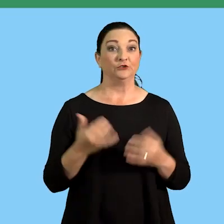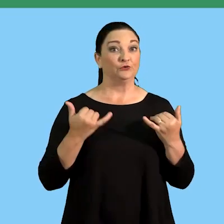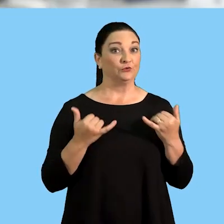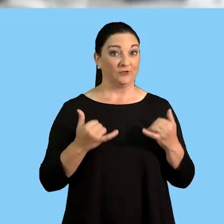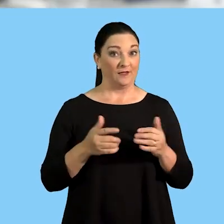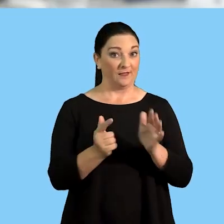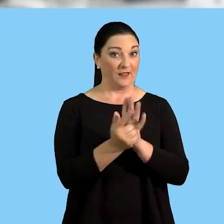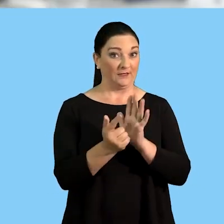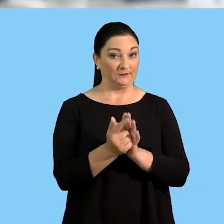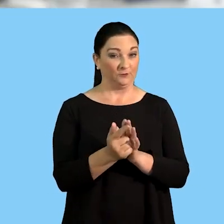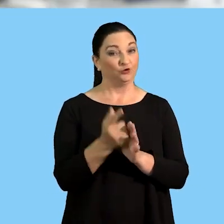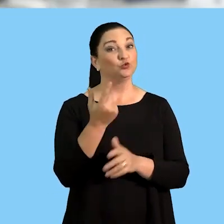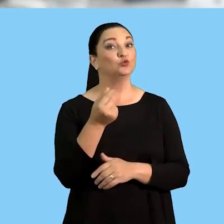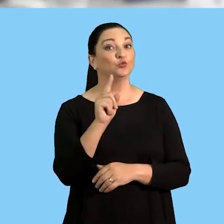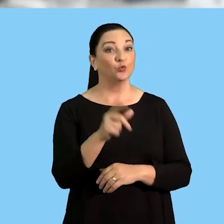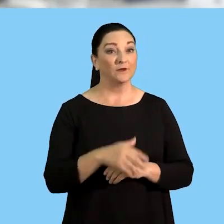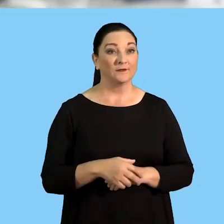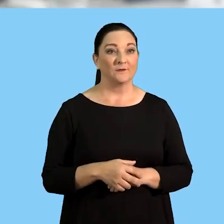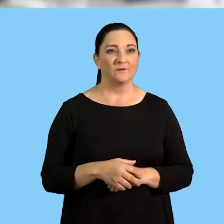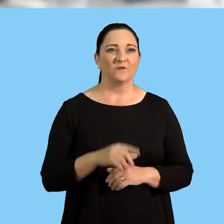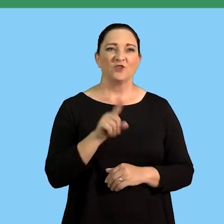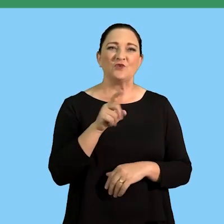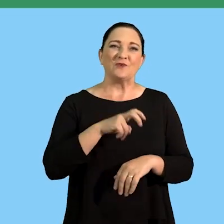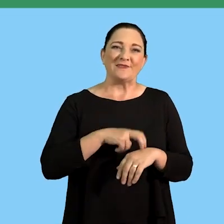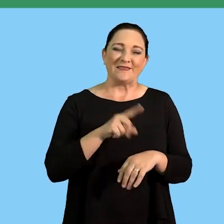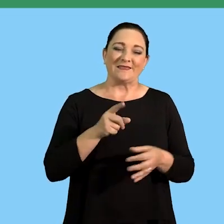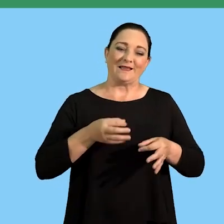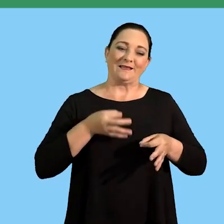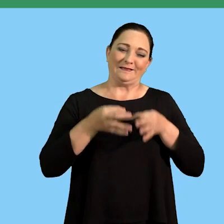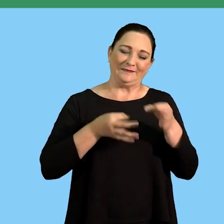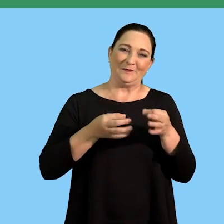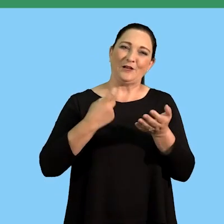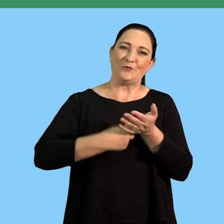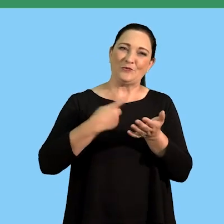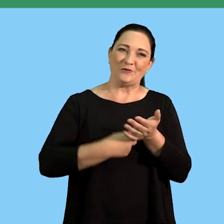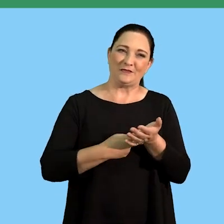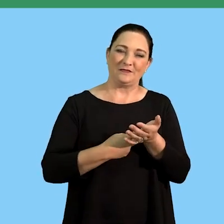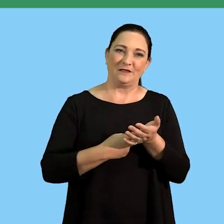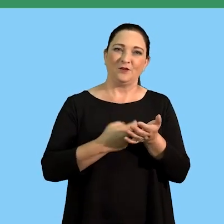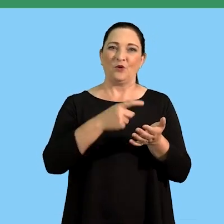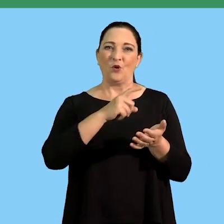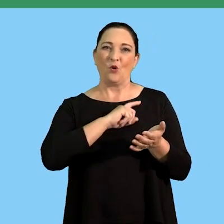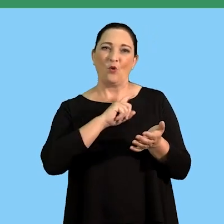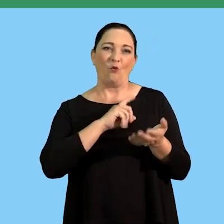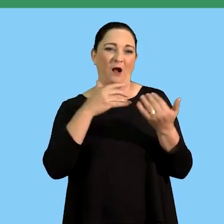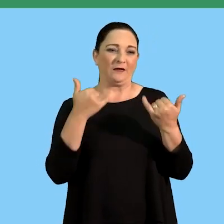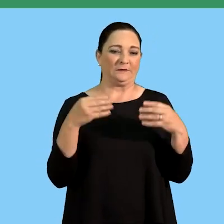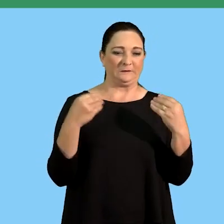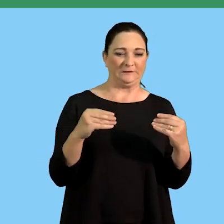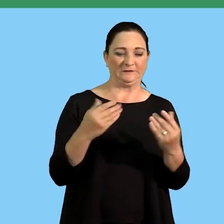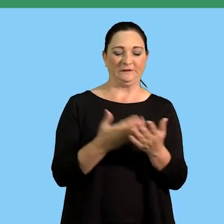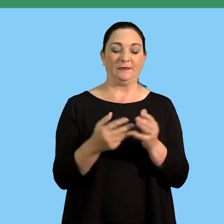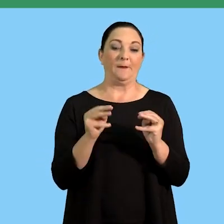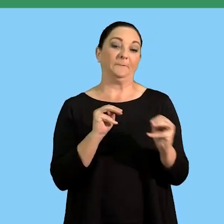today's lesson, you should be able to explain the reasons why businesses